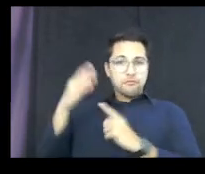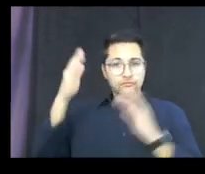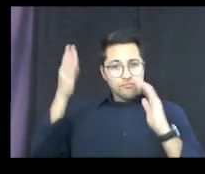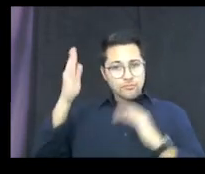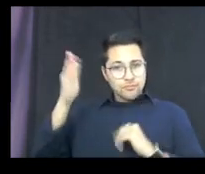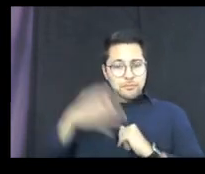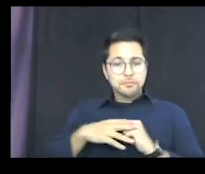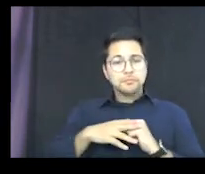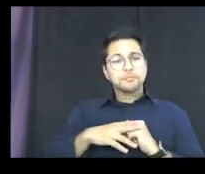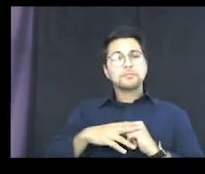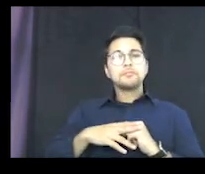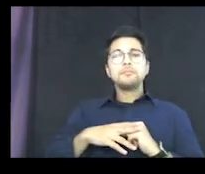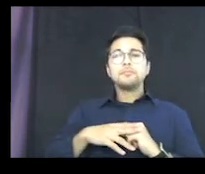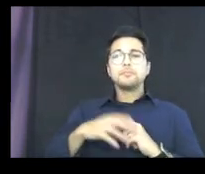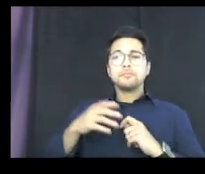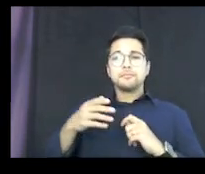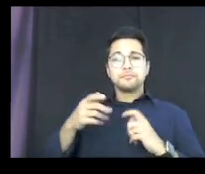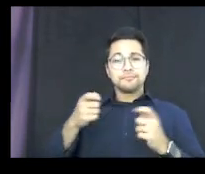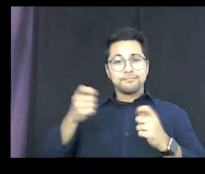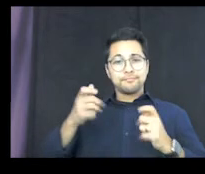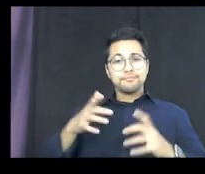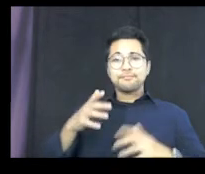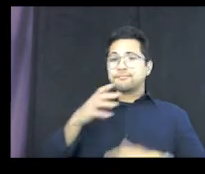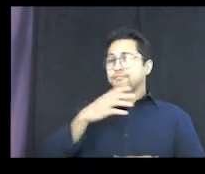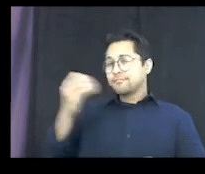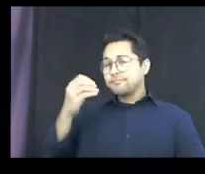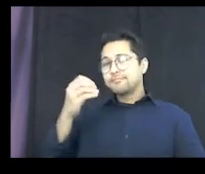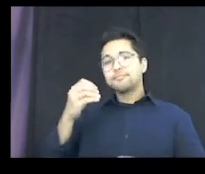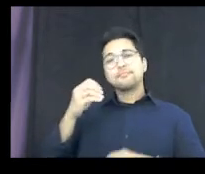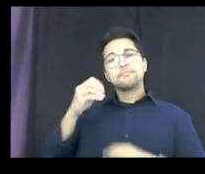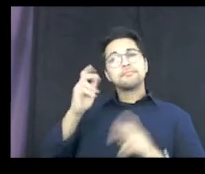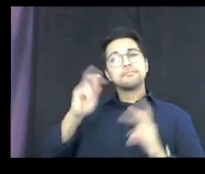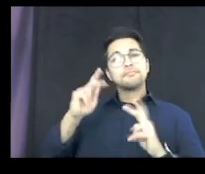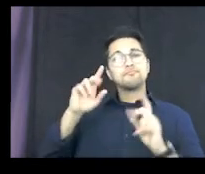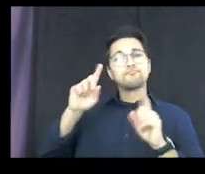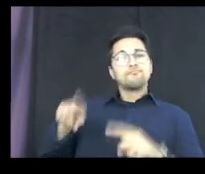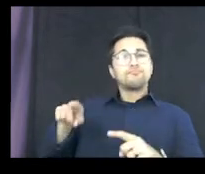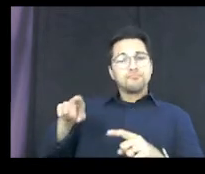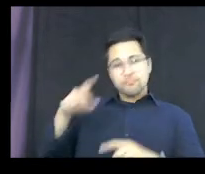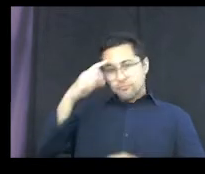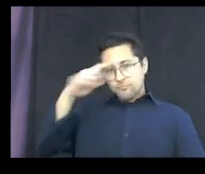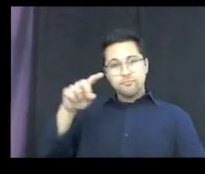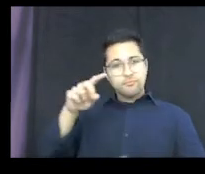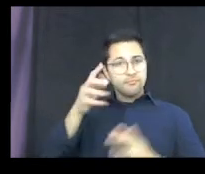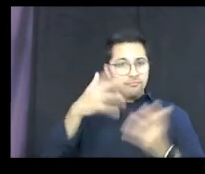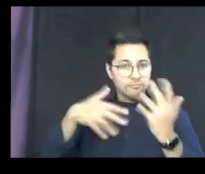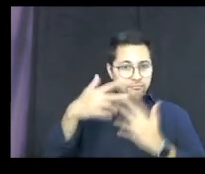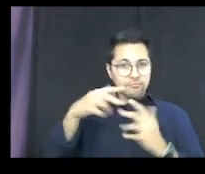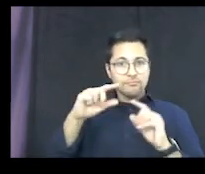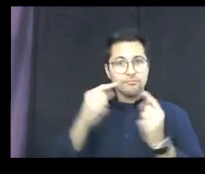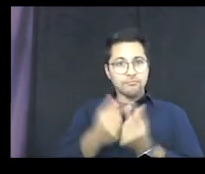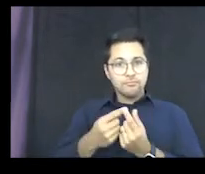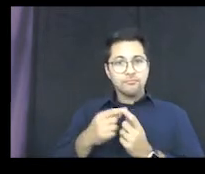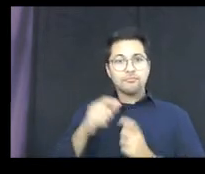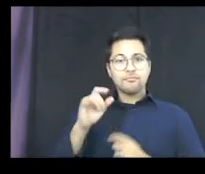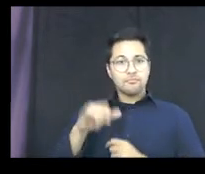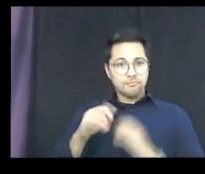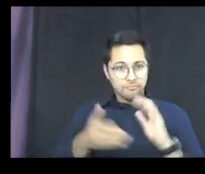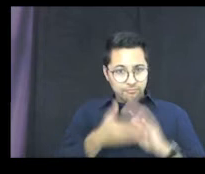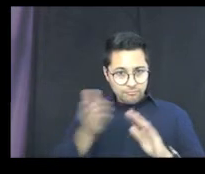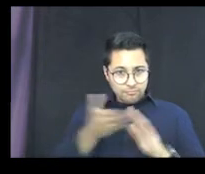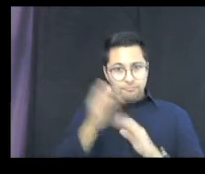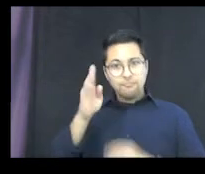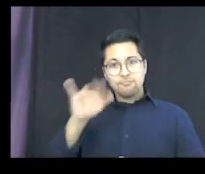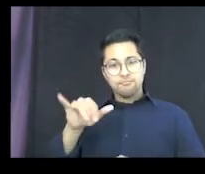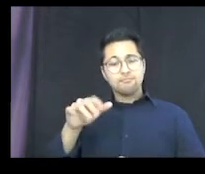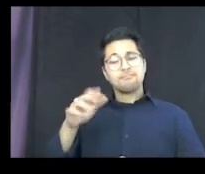guests the moderators and attendees of a social group that is run